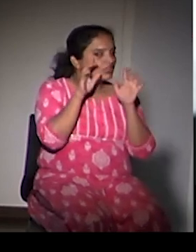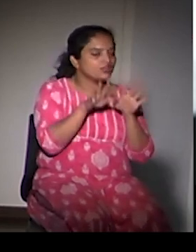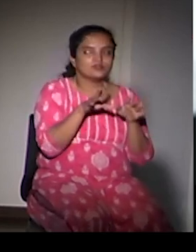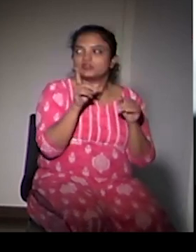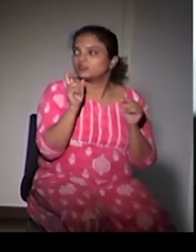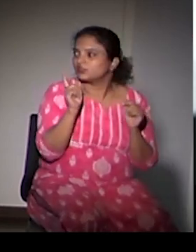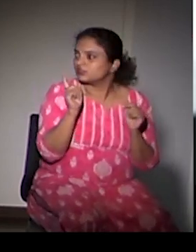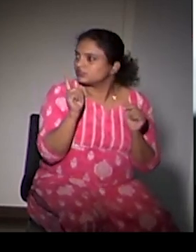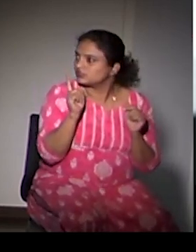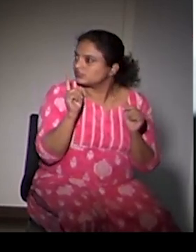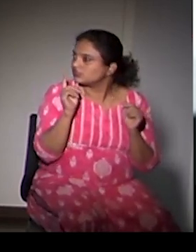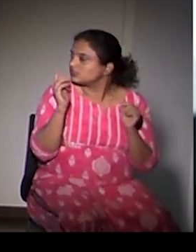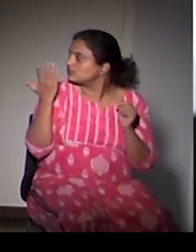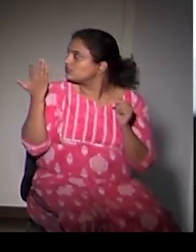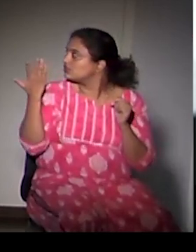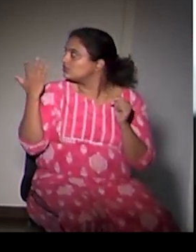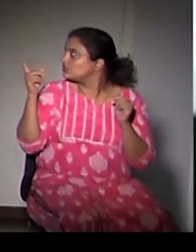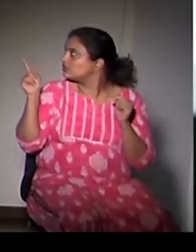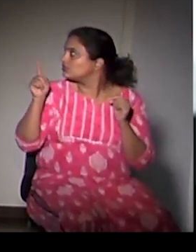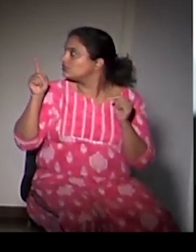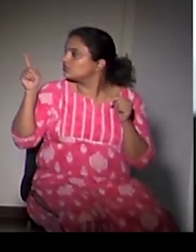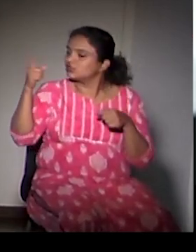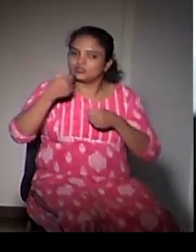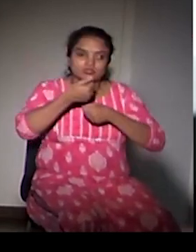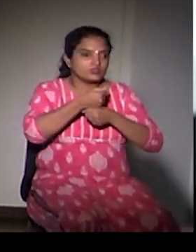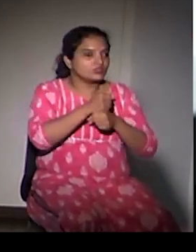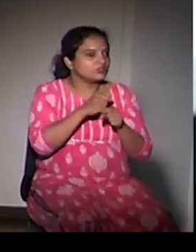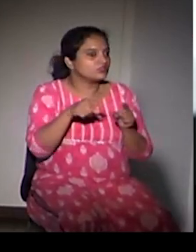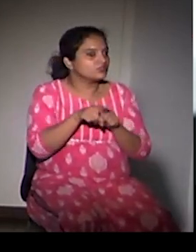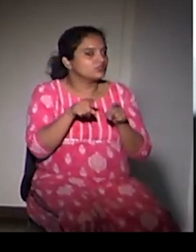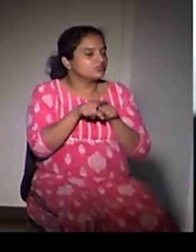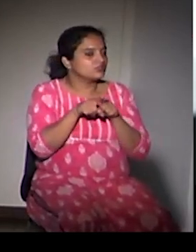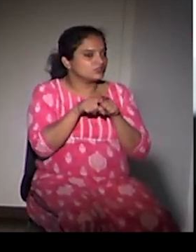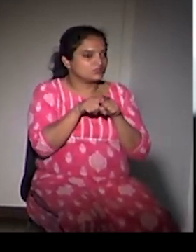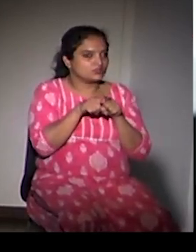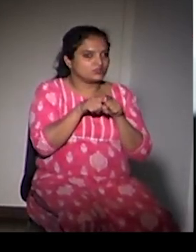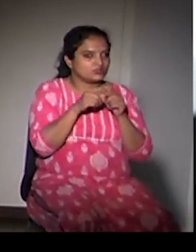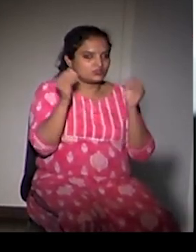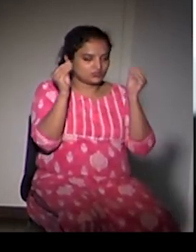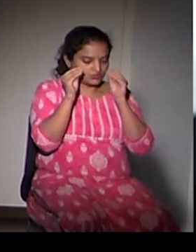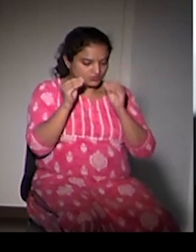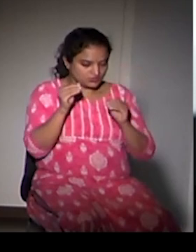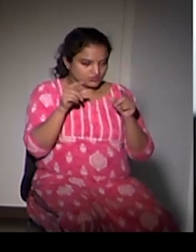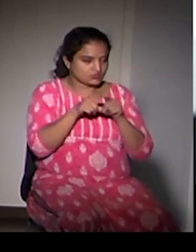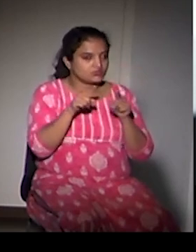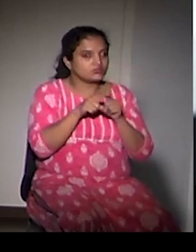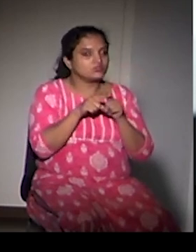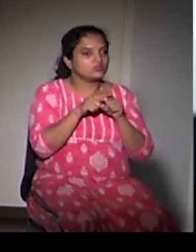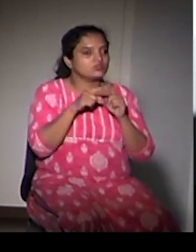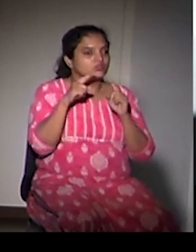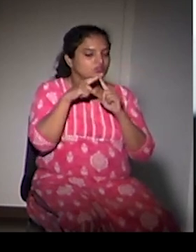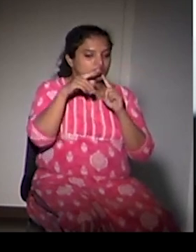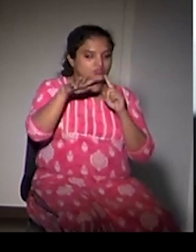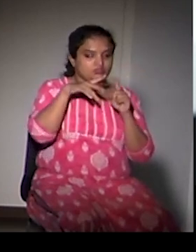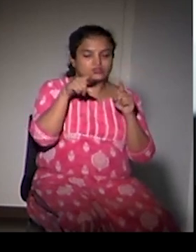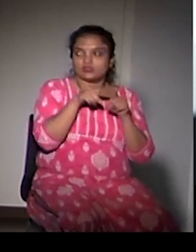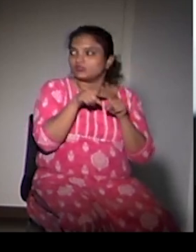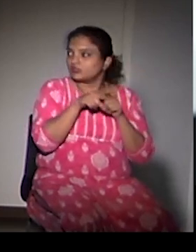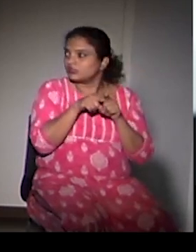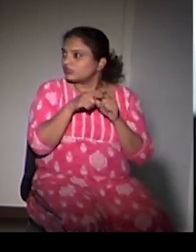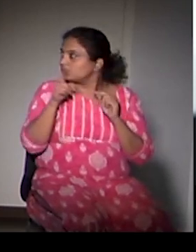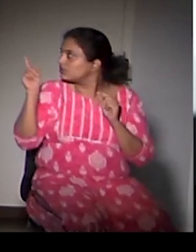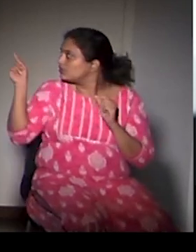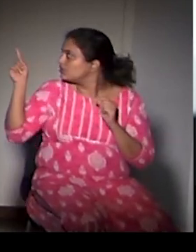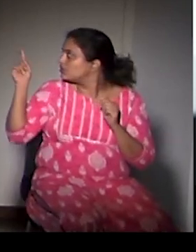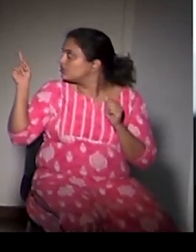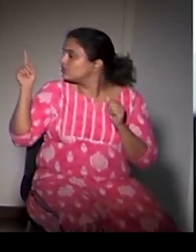and almost certainly they were produced there. And one of the theories is that they were